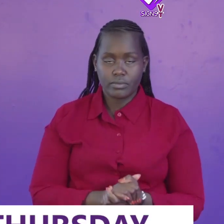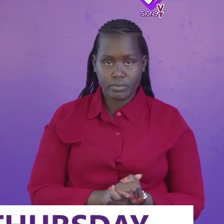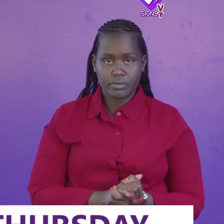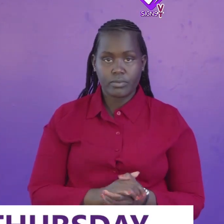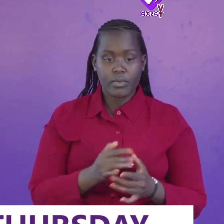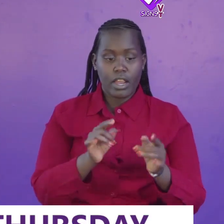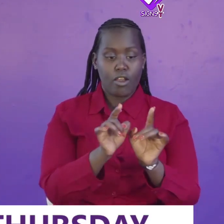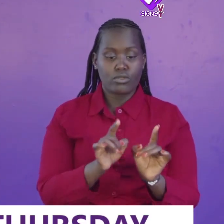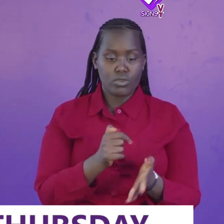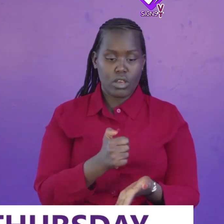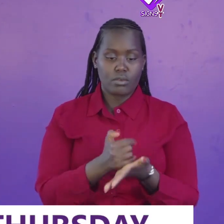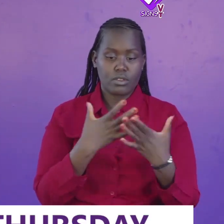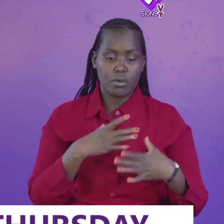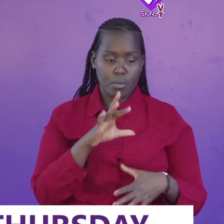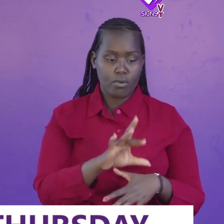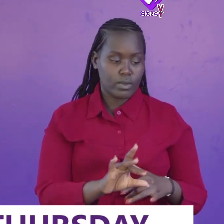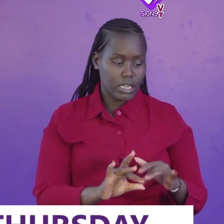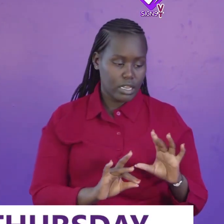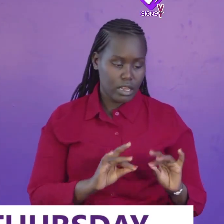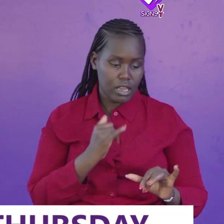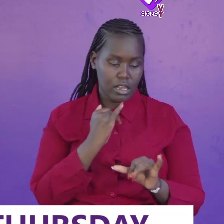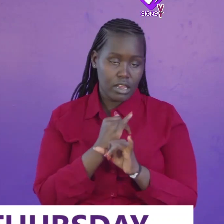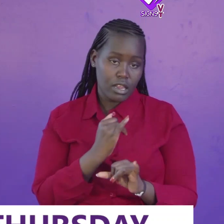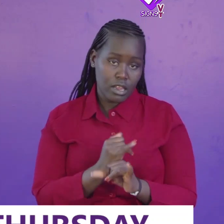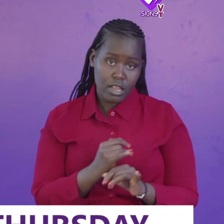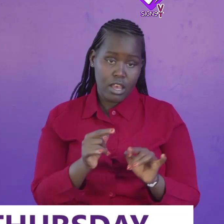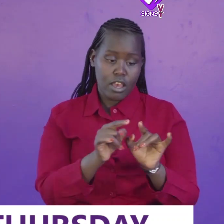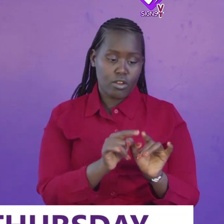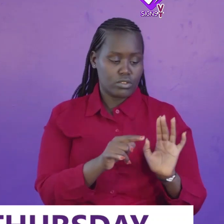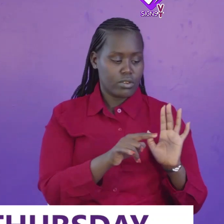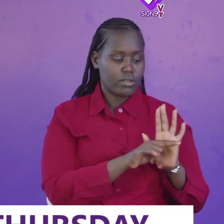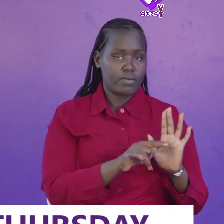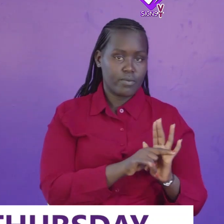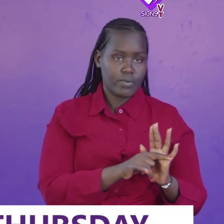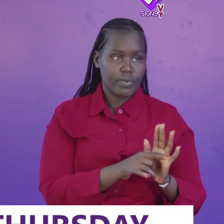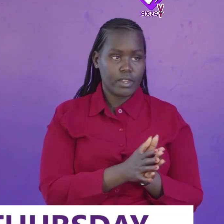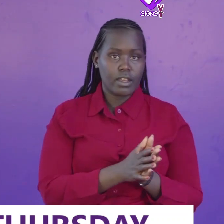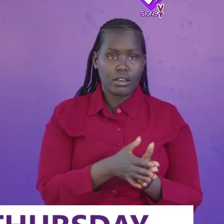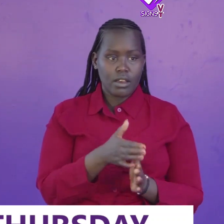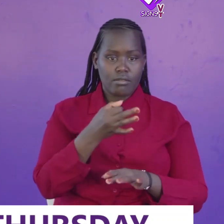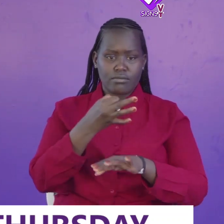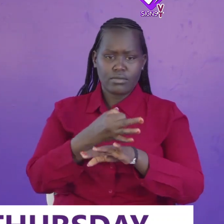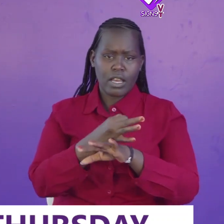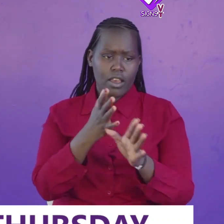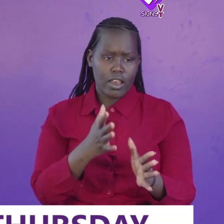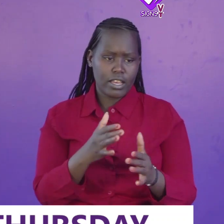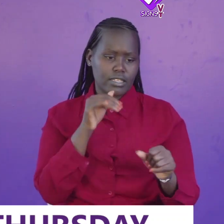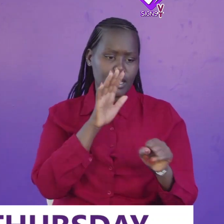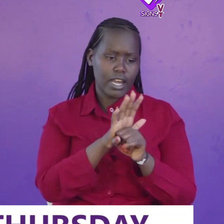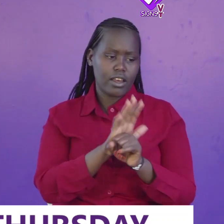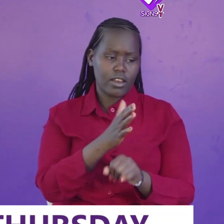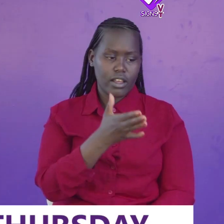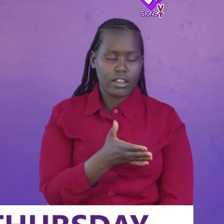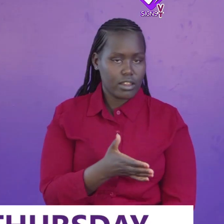It's also helped people find jobs hapa kule. Pia on the negative side, scammers wamekuwa wengi kidogo wamekuwa